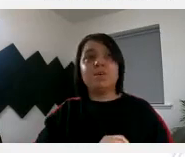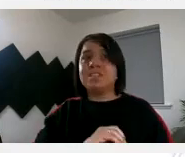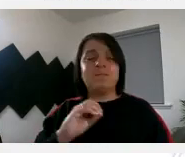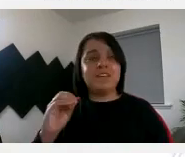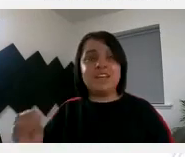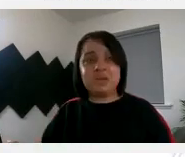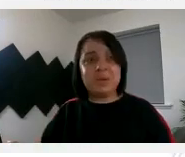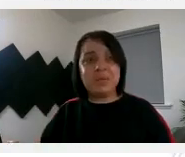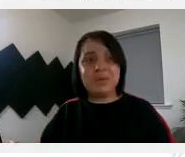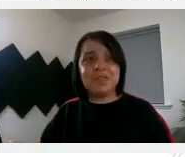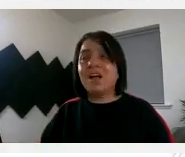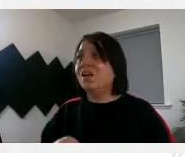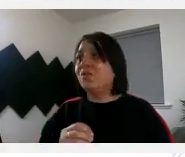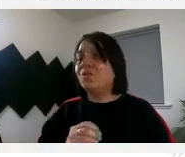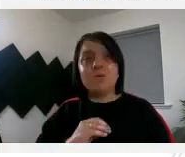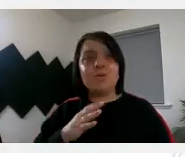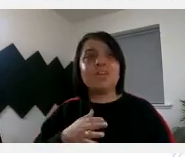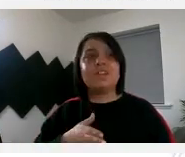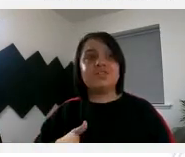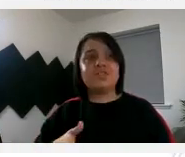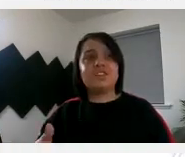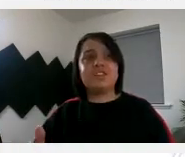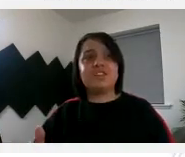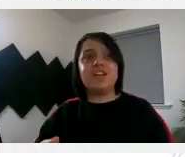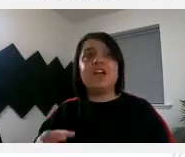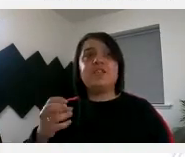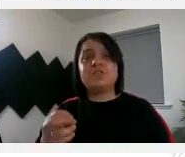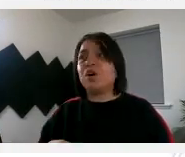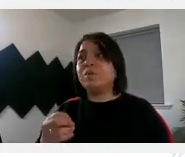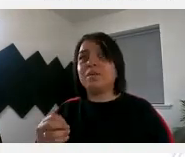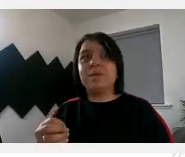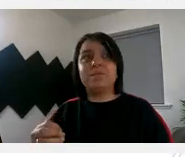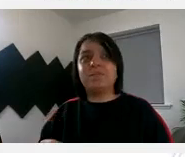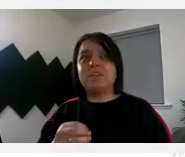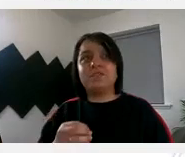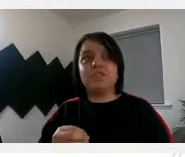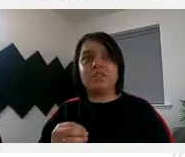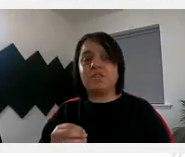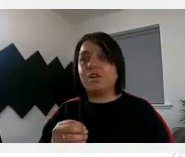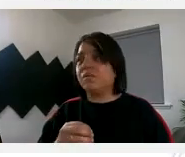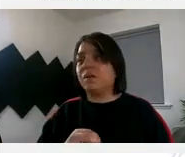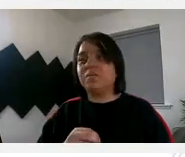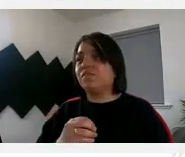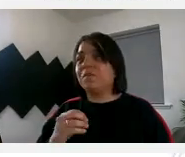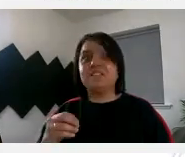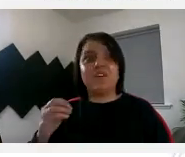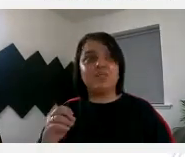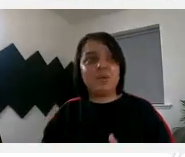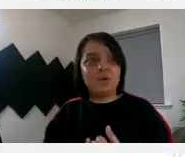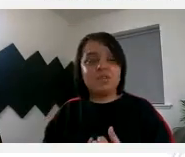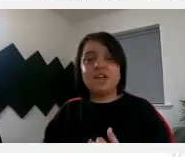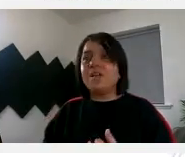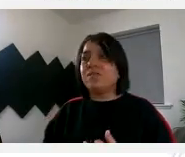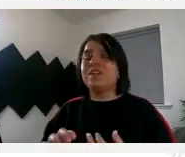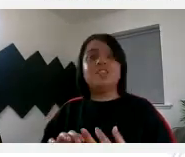probably won't see many English people. When I was walking down the streets in London, there's so many people from different places around the